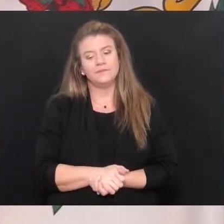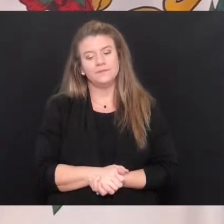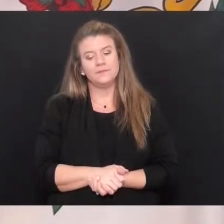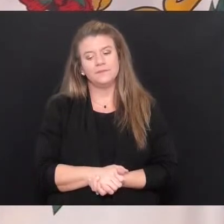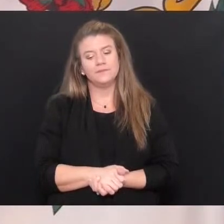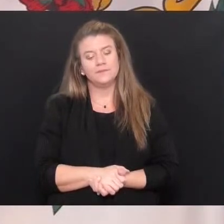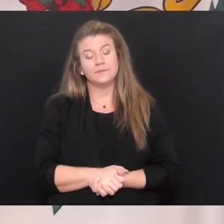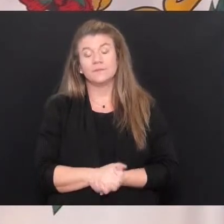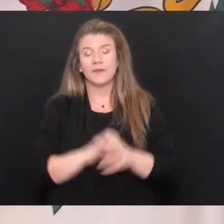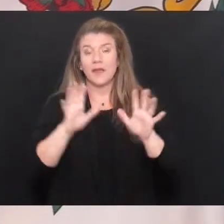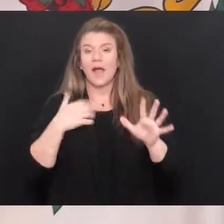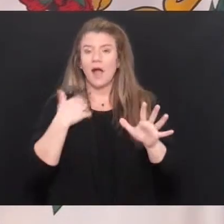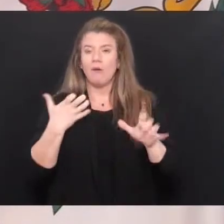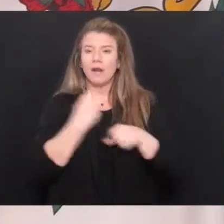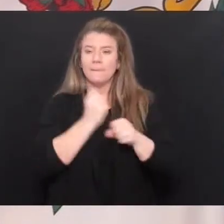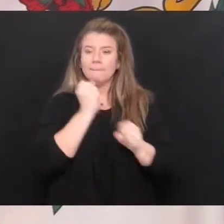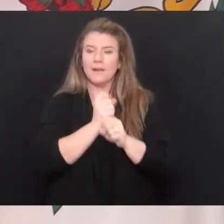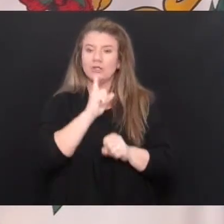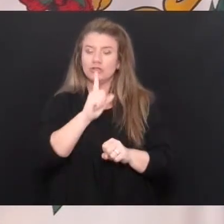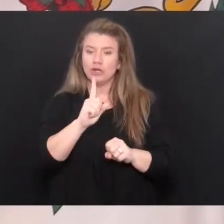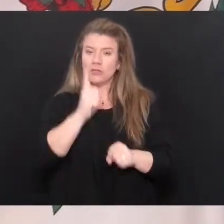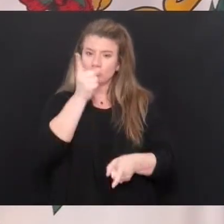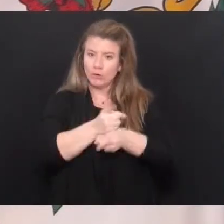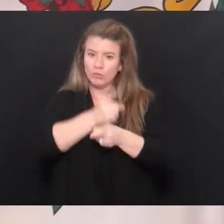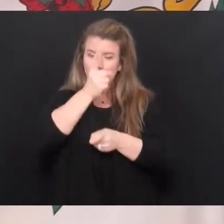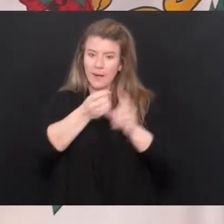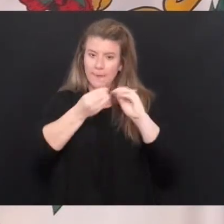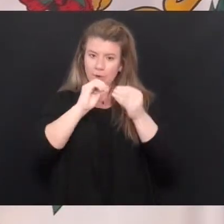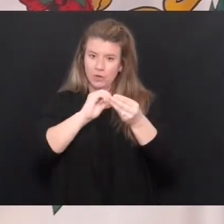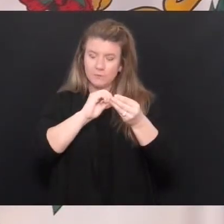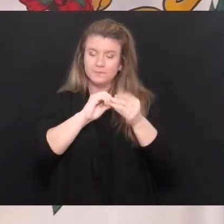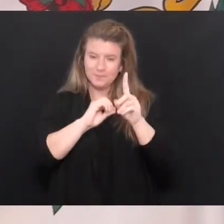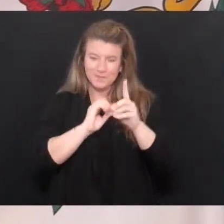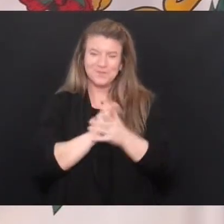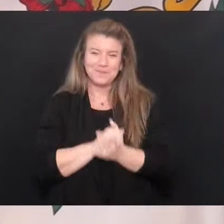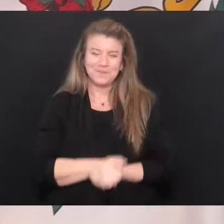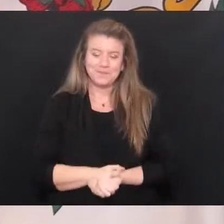I don't want to be right on the money when I tell you this.